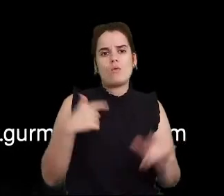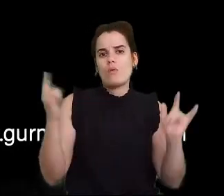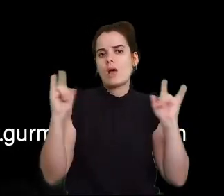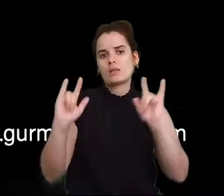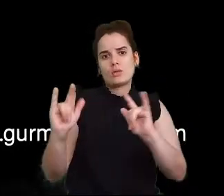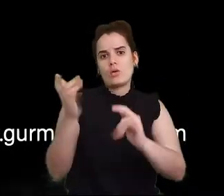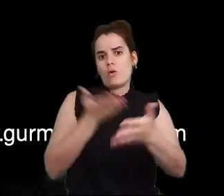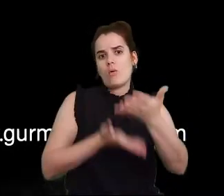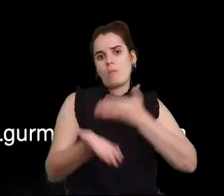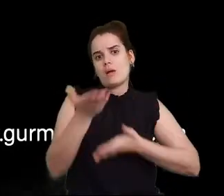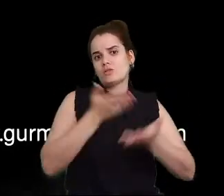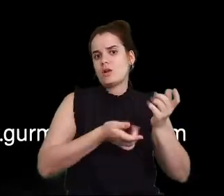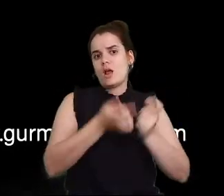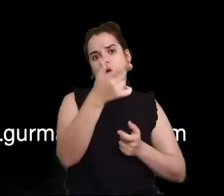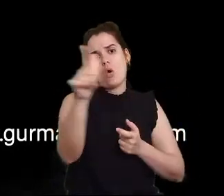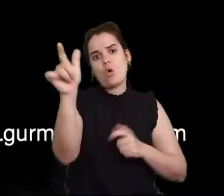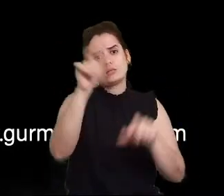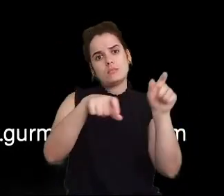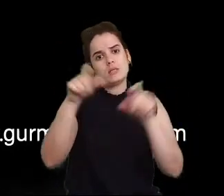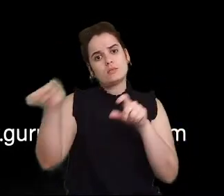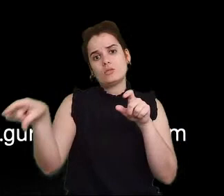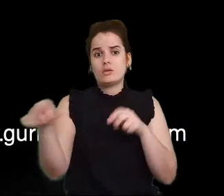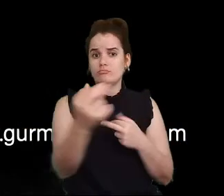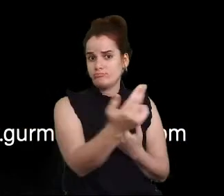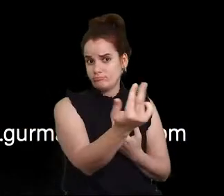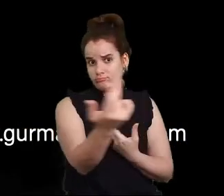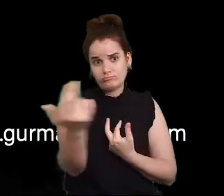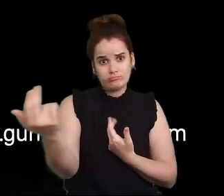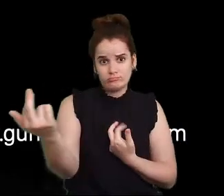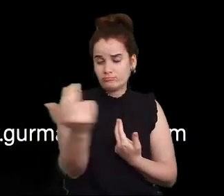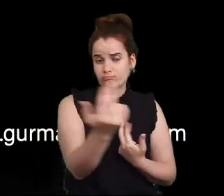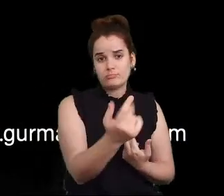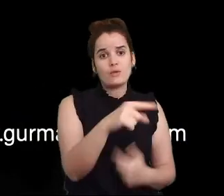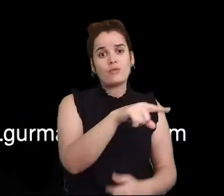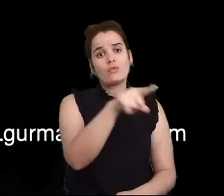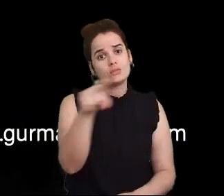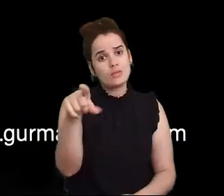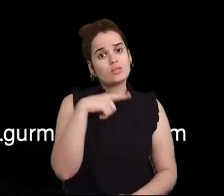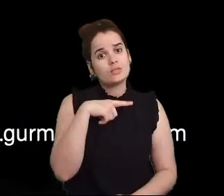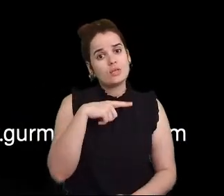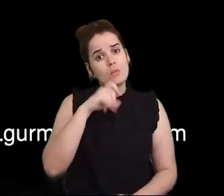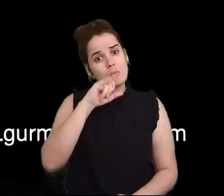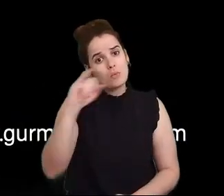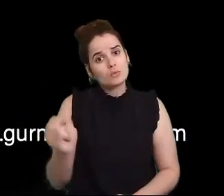that, that opportunity to learn from each other. I think teaching is a great